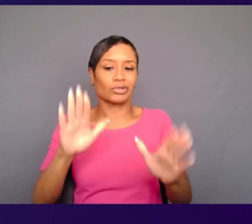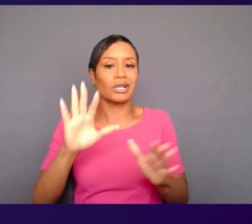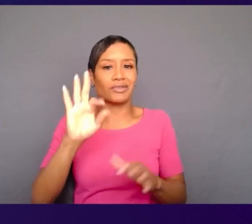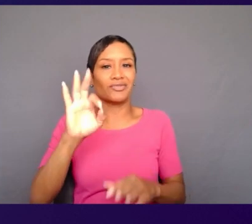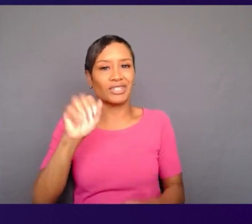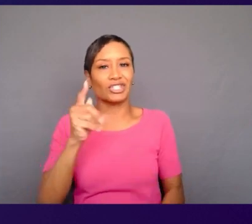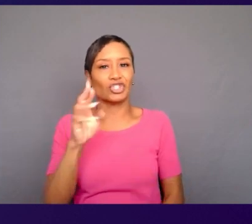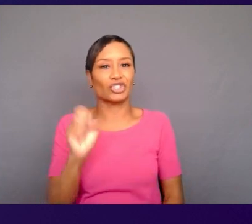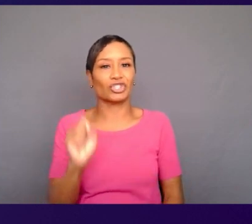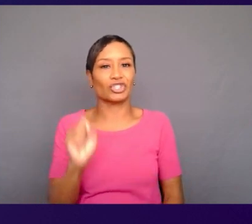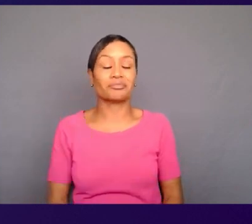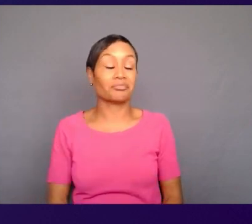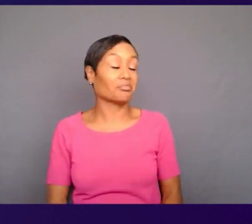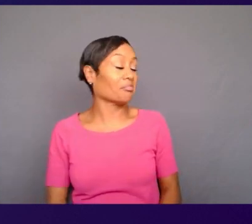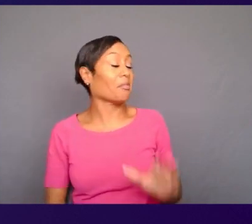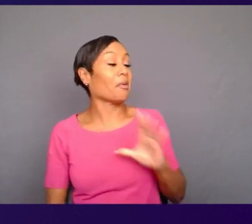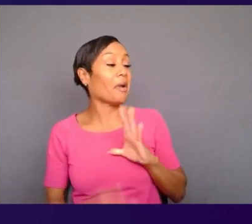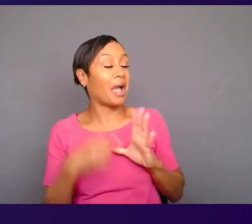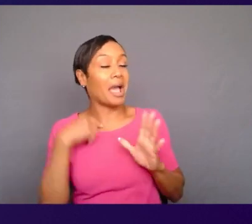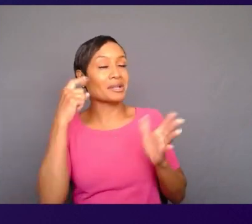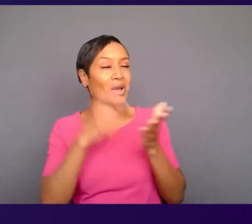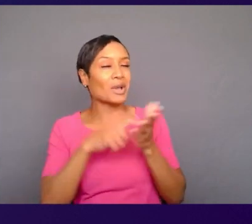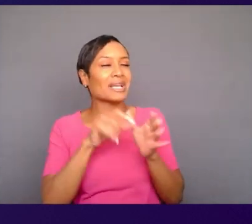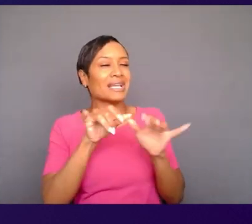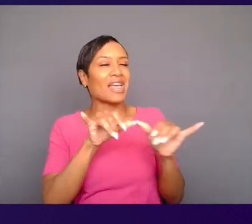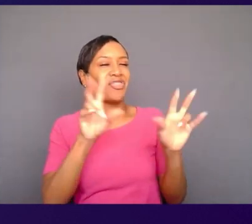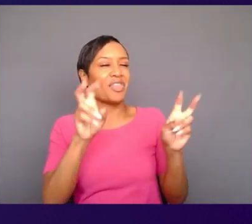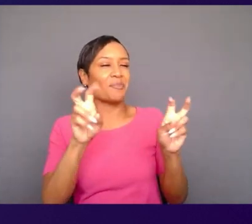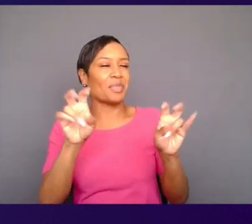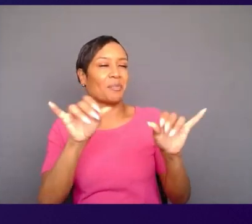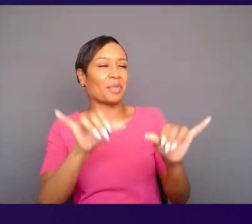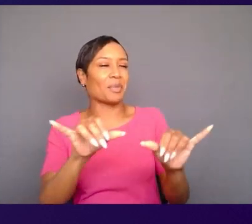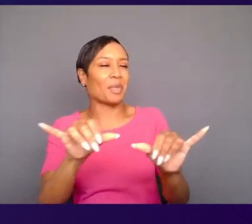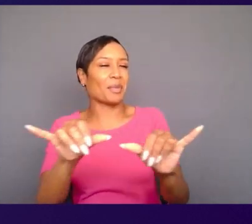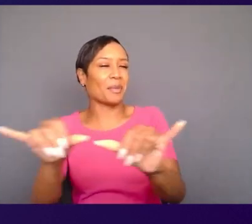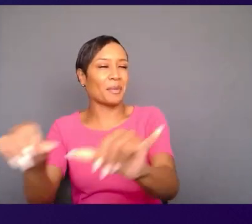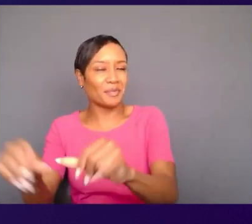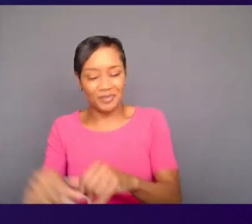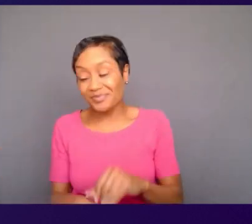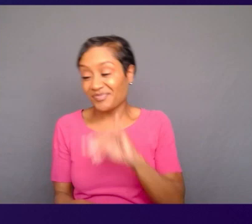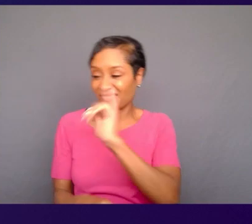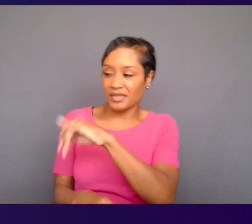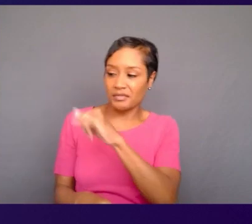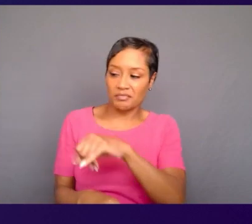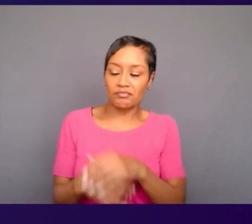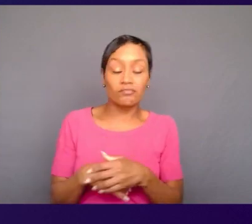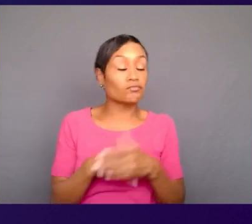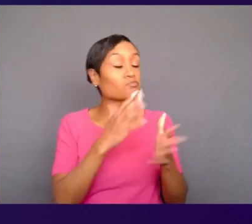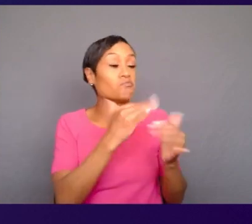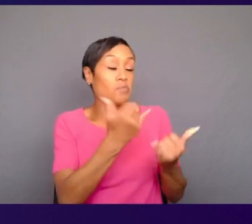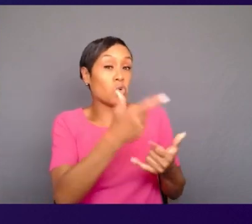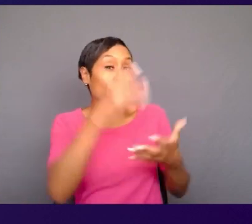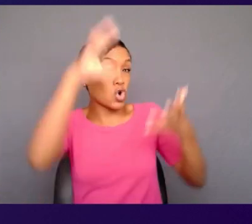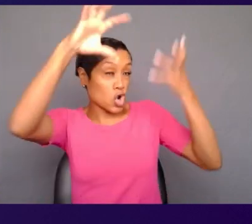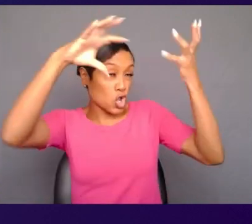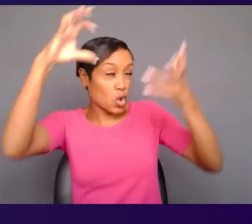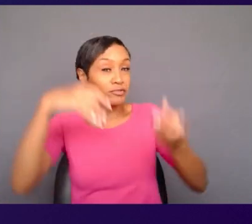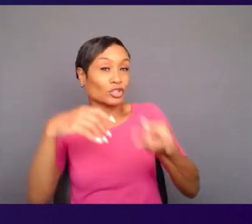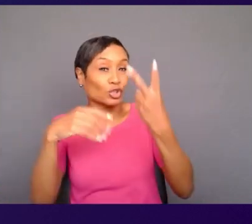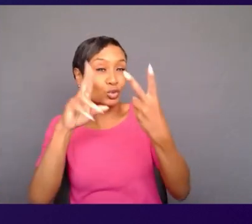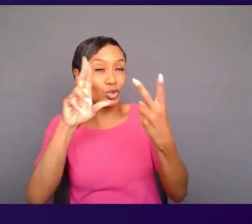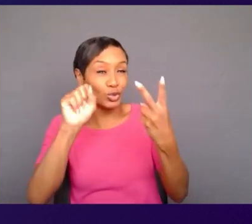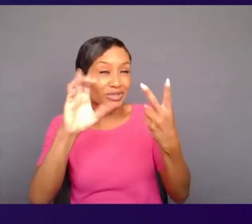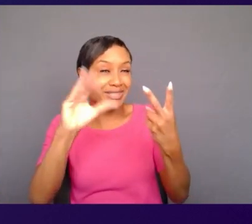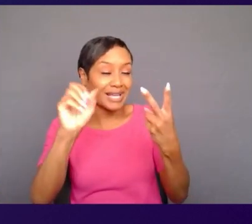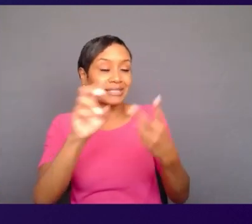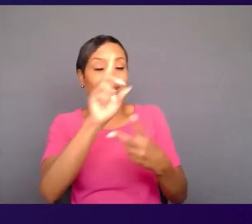here. Sure. Making it easy to migrate. So that's really great to hear. And so now that you've been in the cloud, so you have 2 use cases. You have your DR use case. You've got a